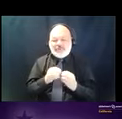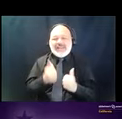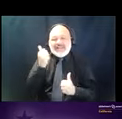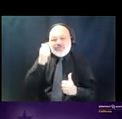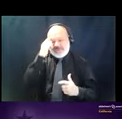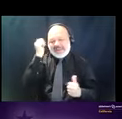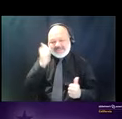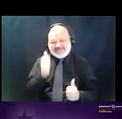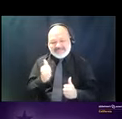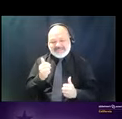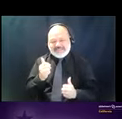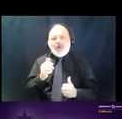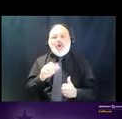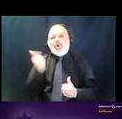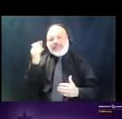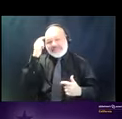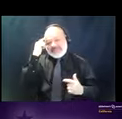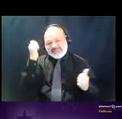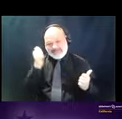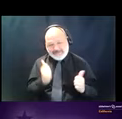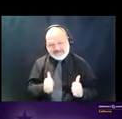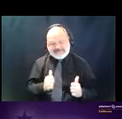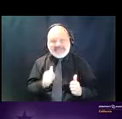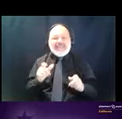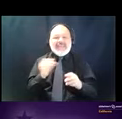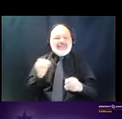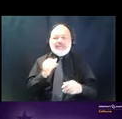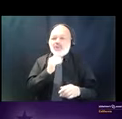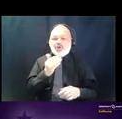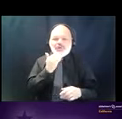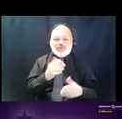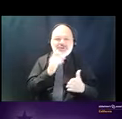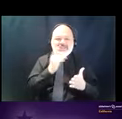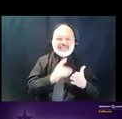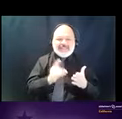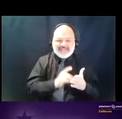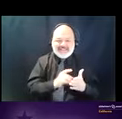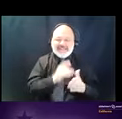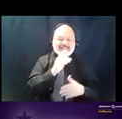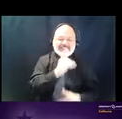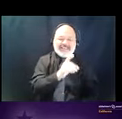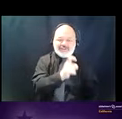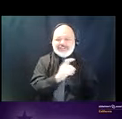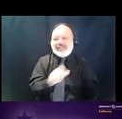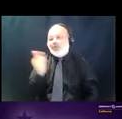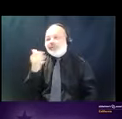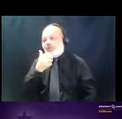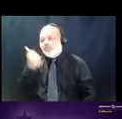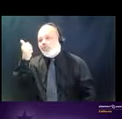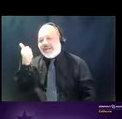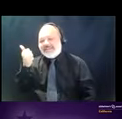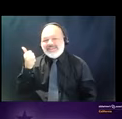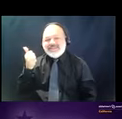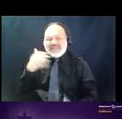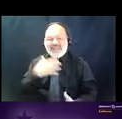Alzheimer's and other dementias, as well as missed diagnosis than older White Americans. People of color